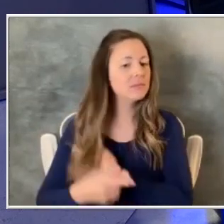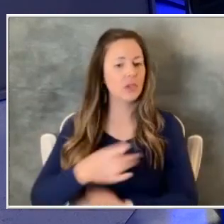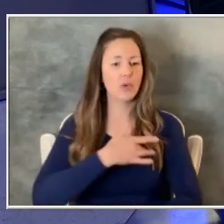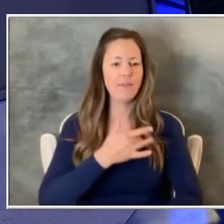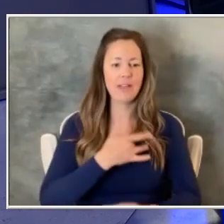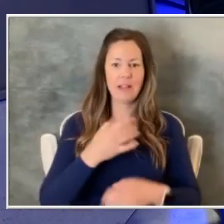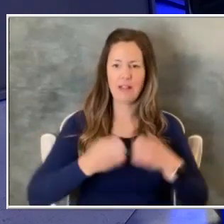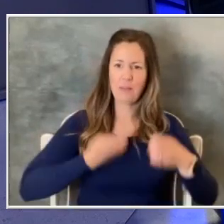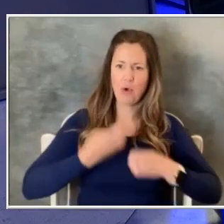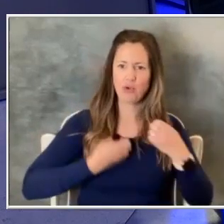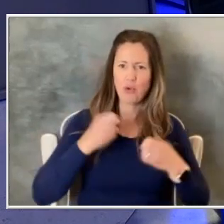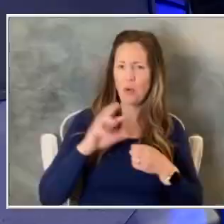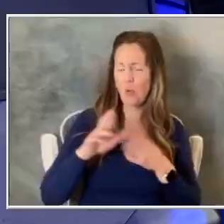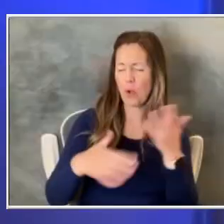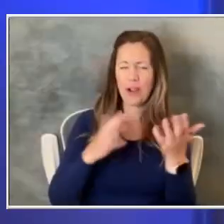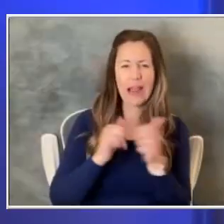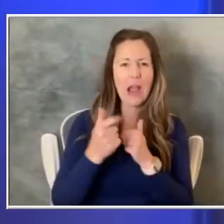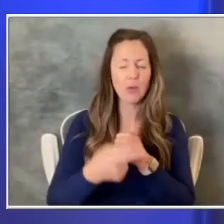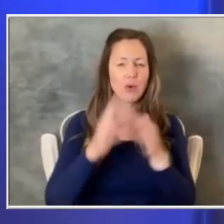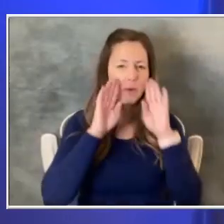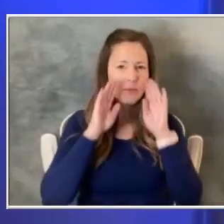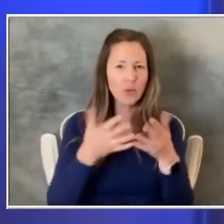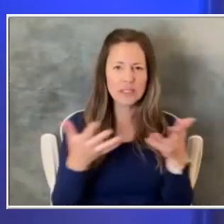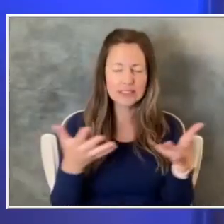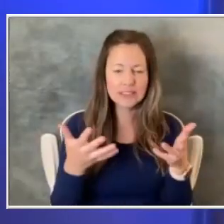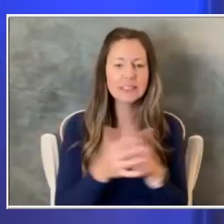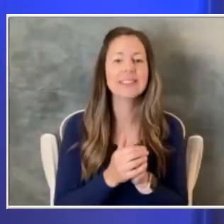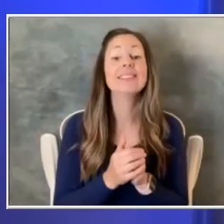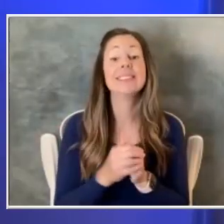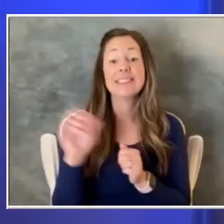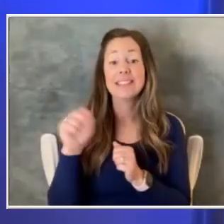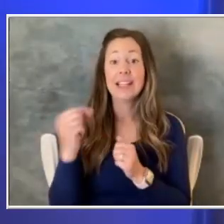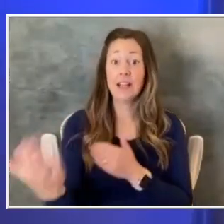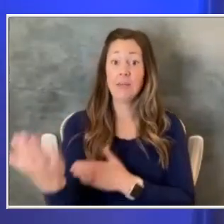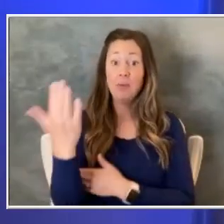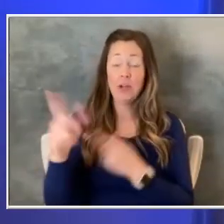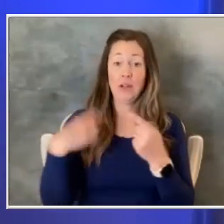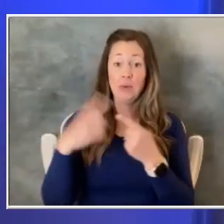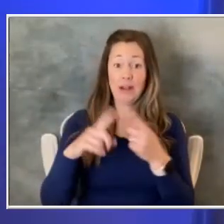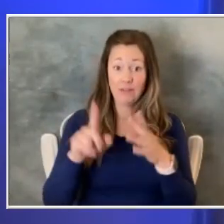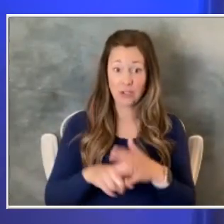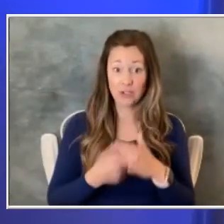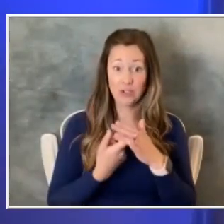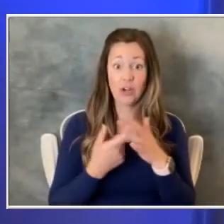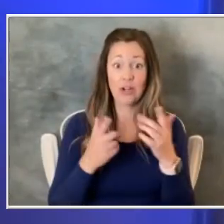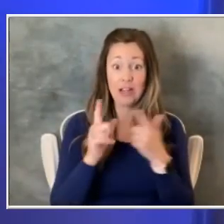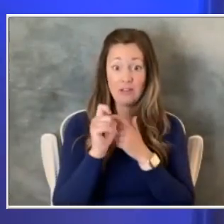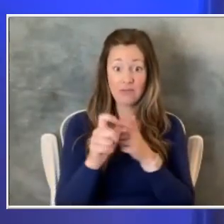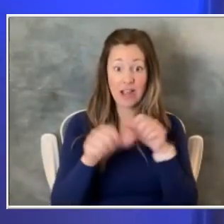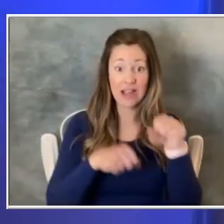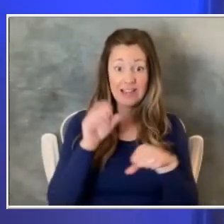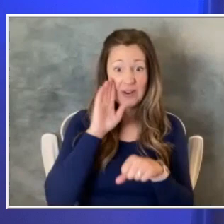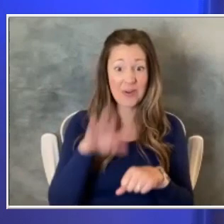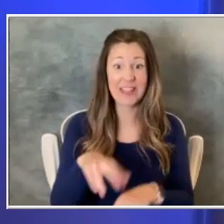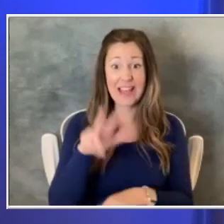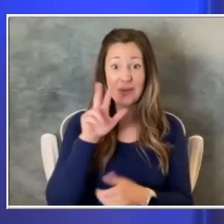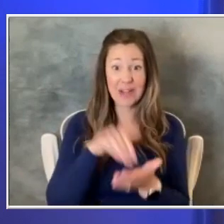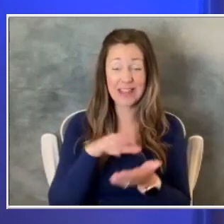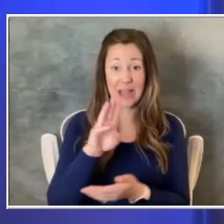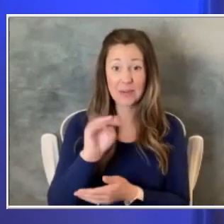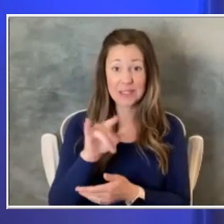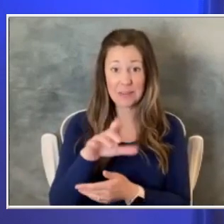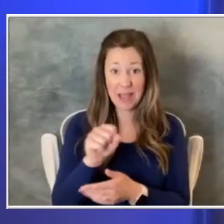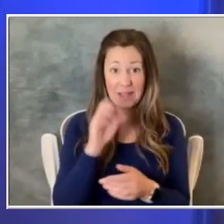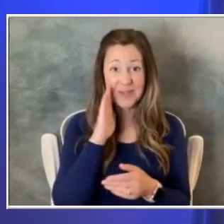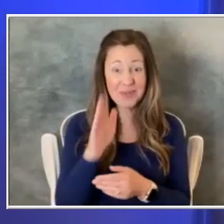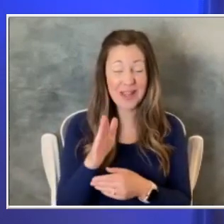getting into the headspace? Yeah, so the morning kicking off this ride, knowing that it's going to go 3,000 miles across the United States, and we're